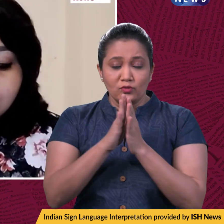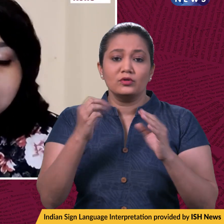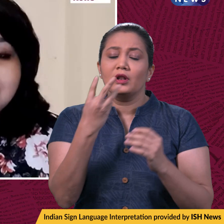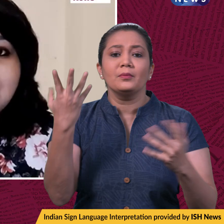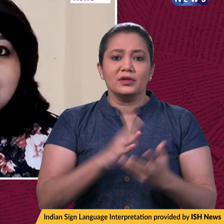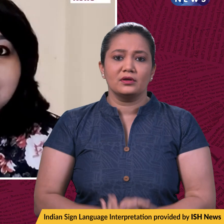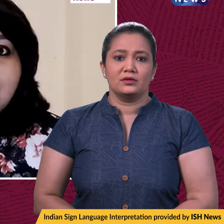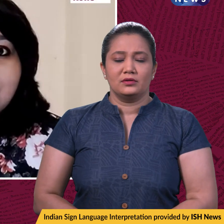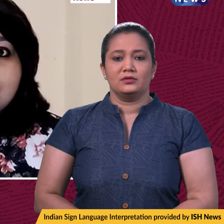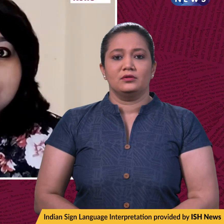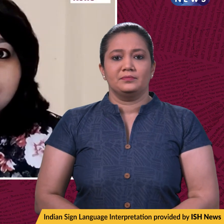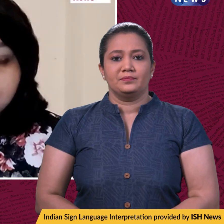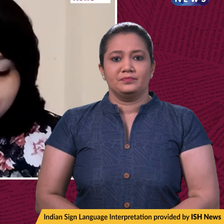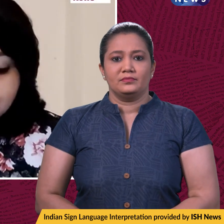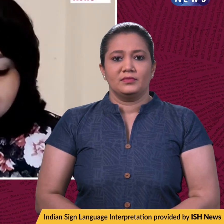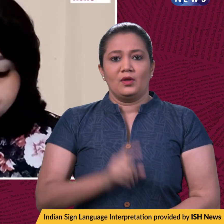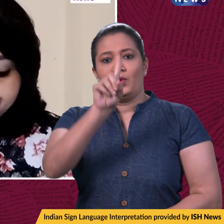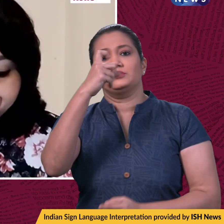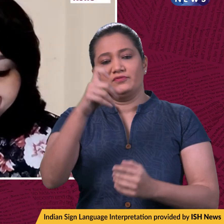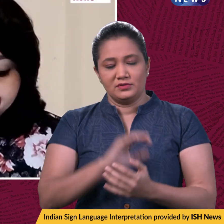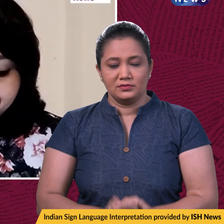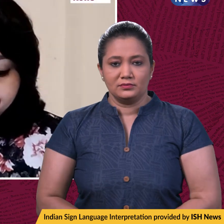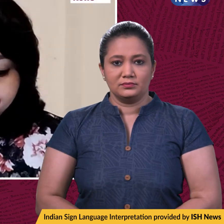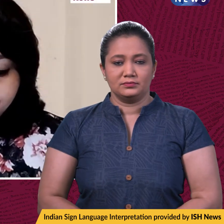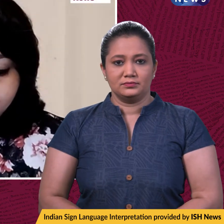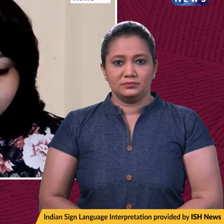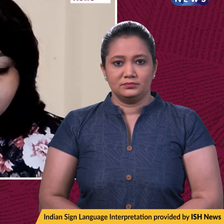now stands at 70.